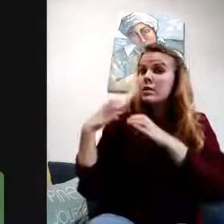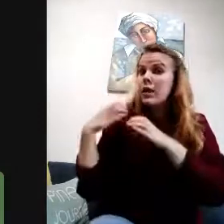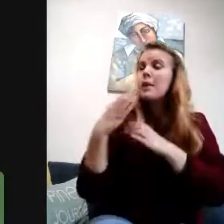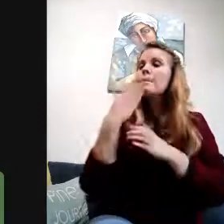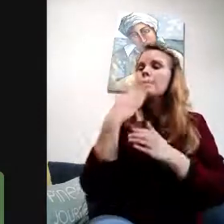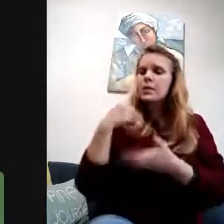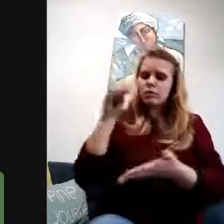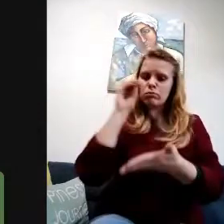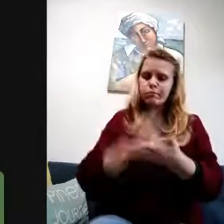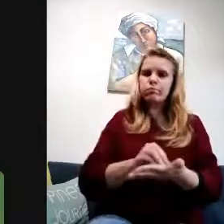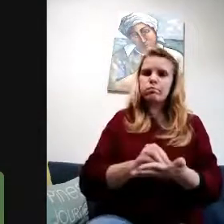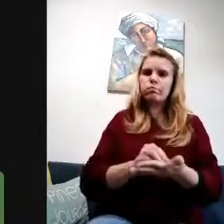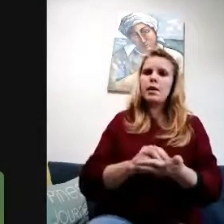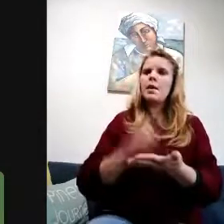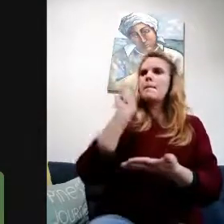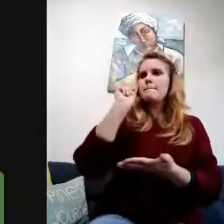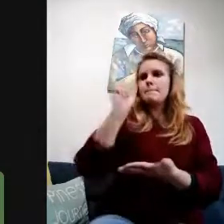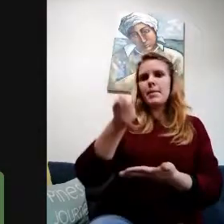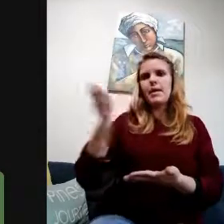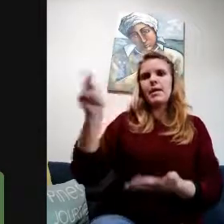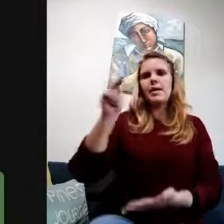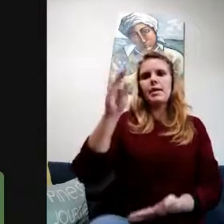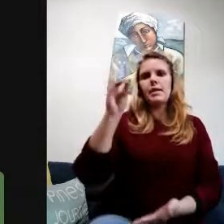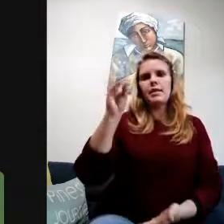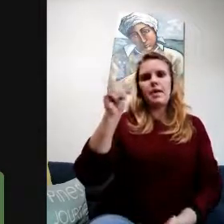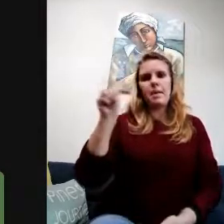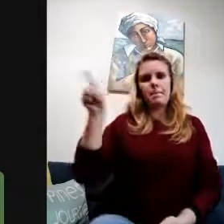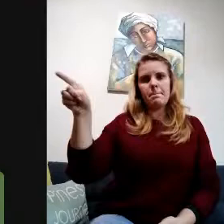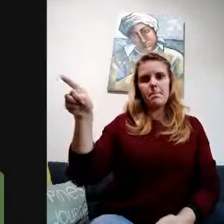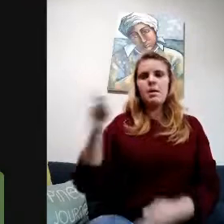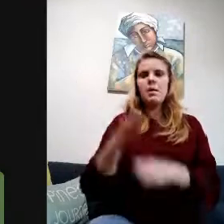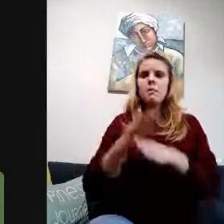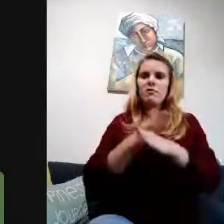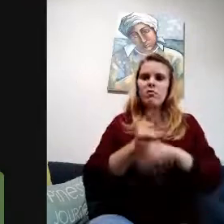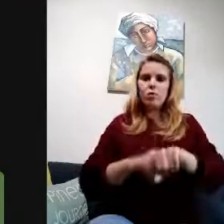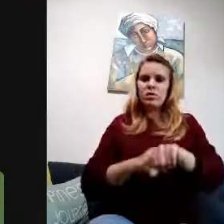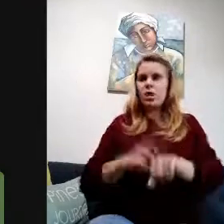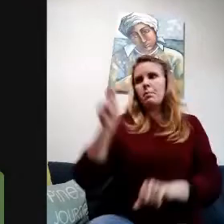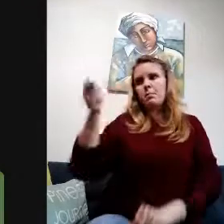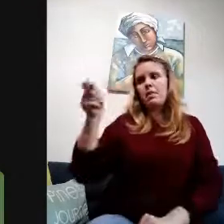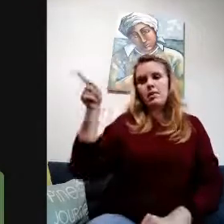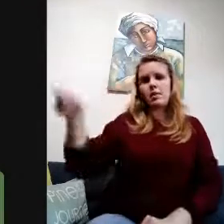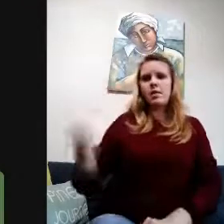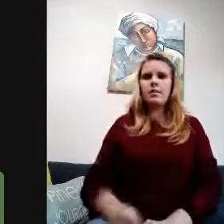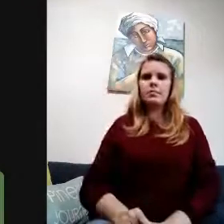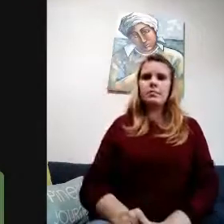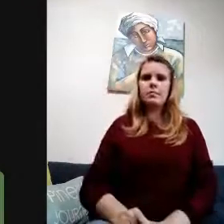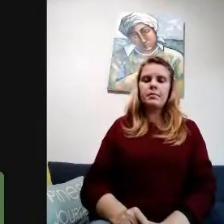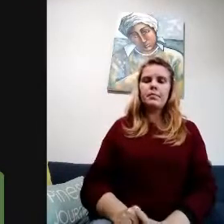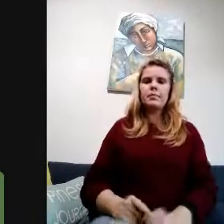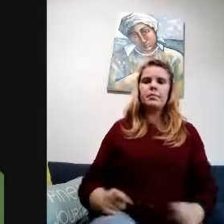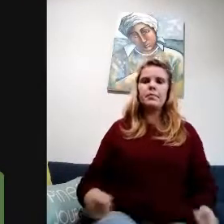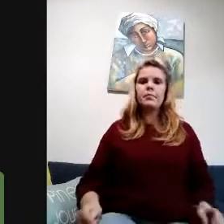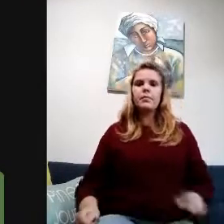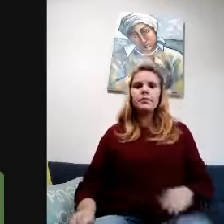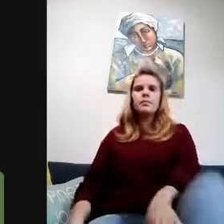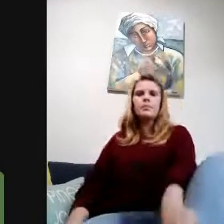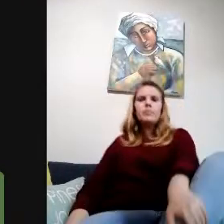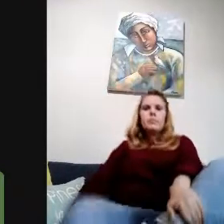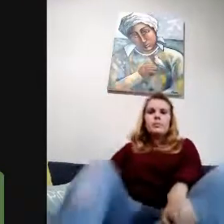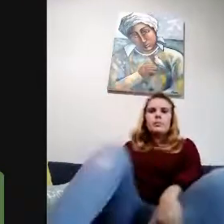pay with King David Mowbray ahead of time directly. And on a similar